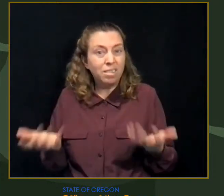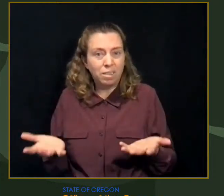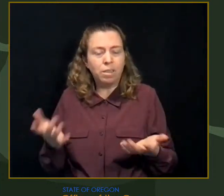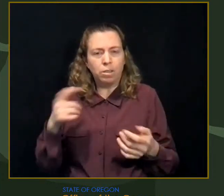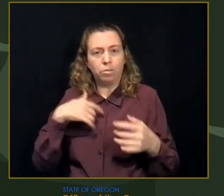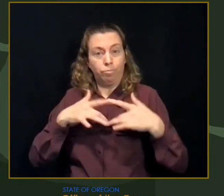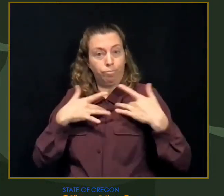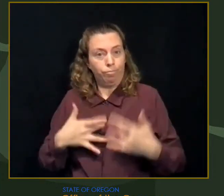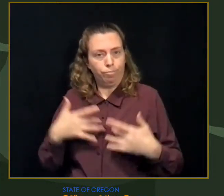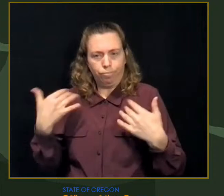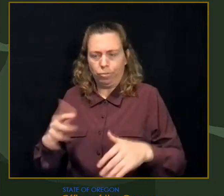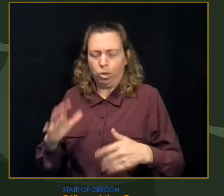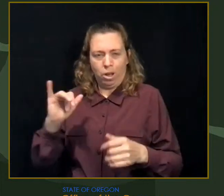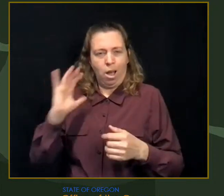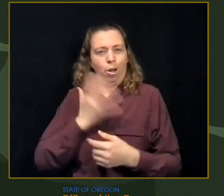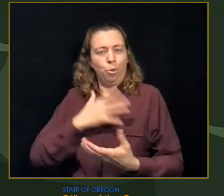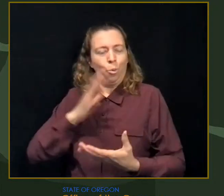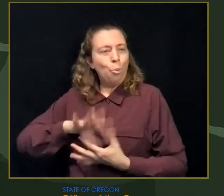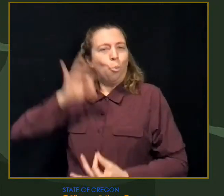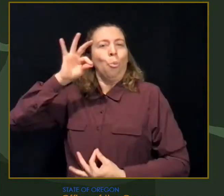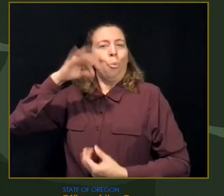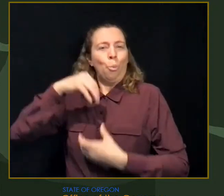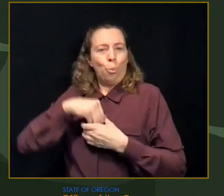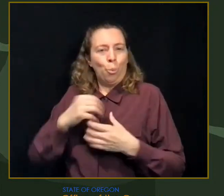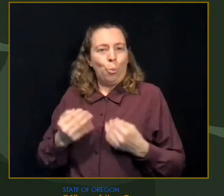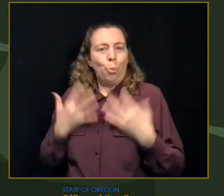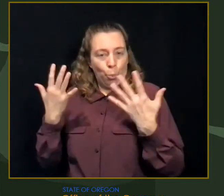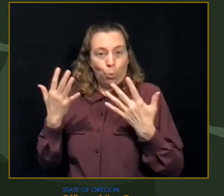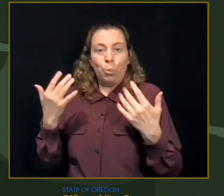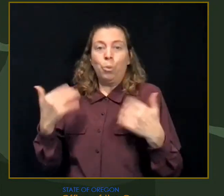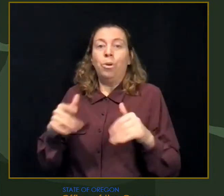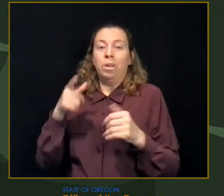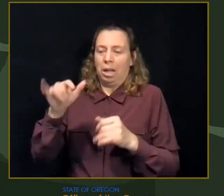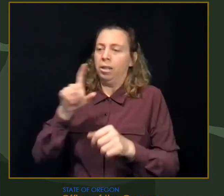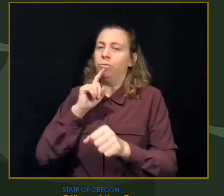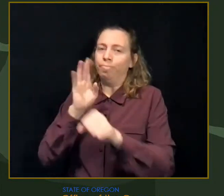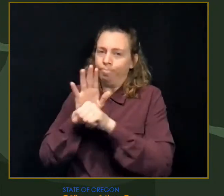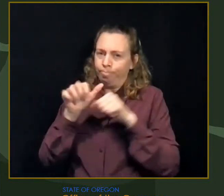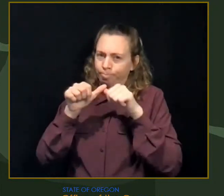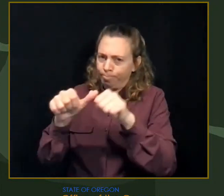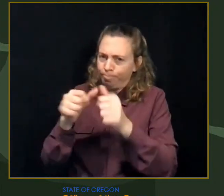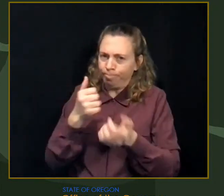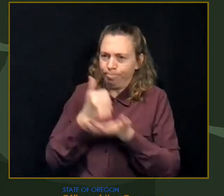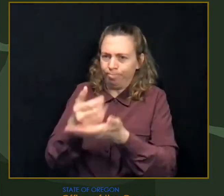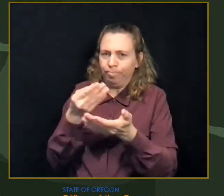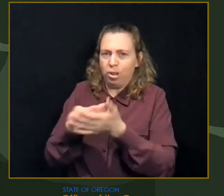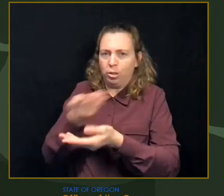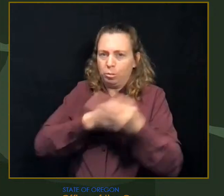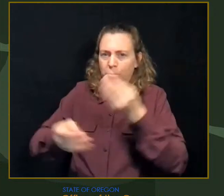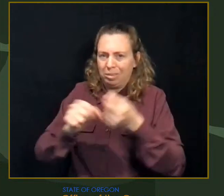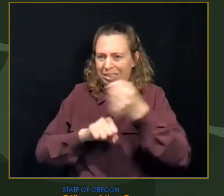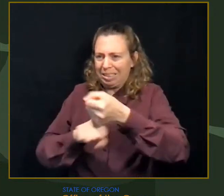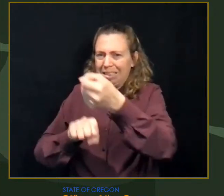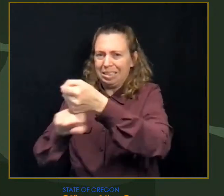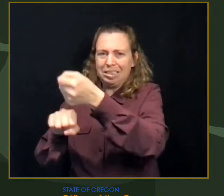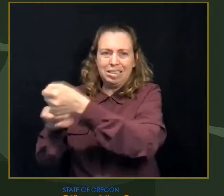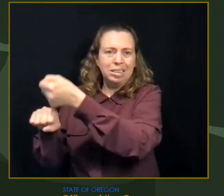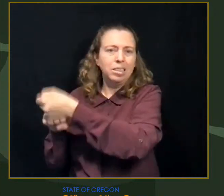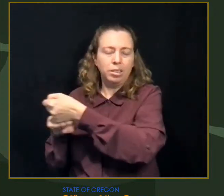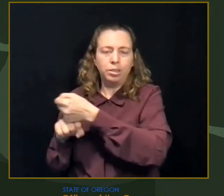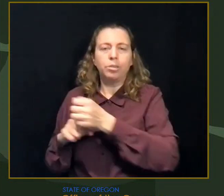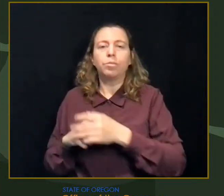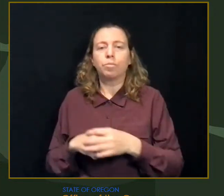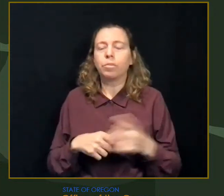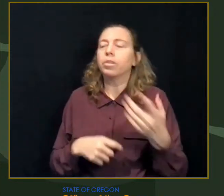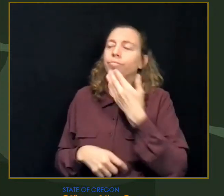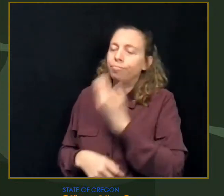I'm absolutely committed to getting them the economic relief that they need. Thank you. Thank you.